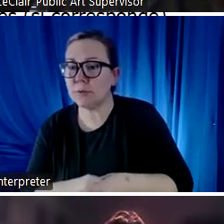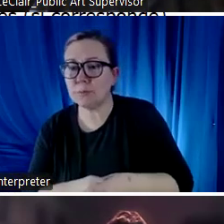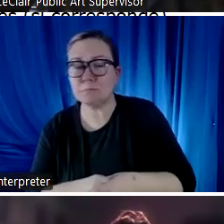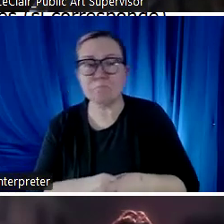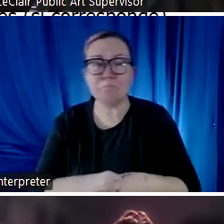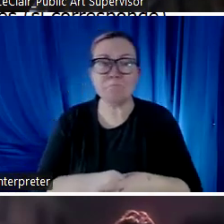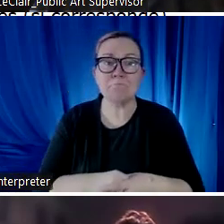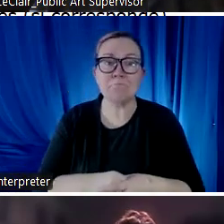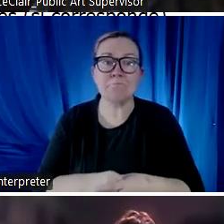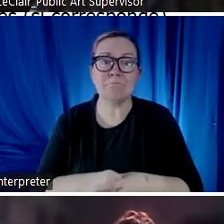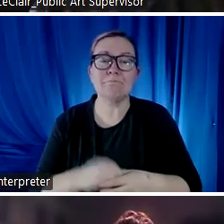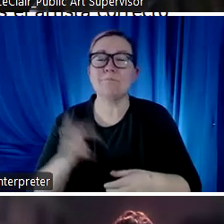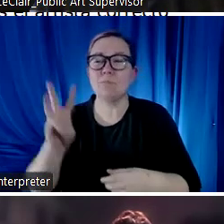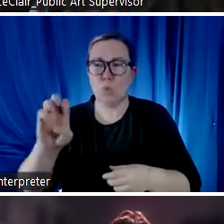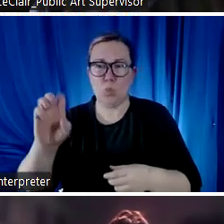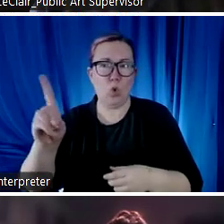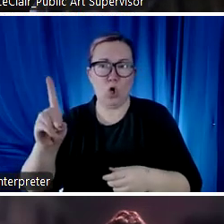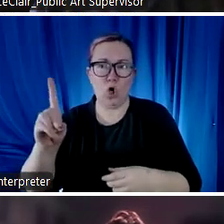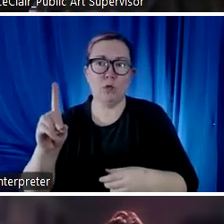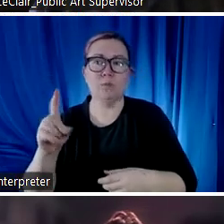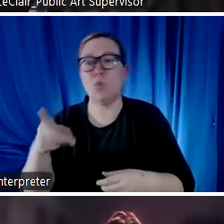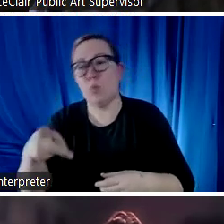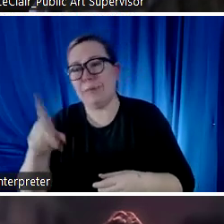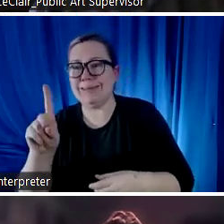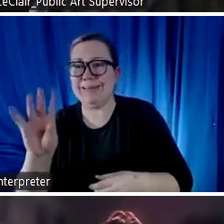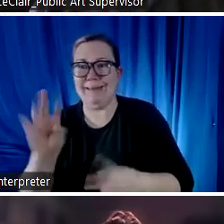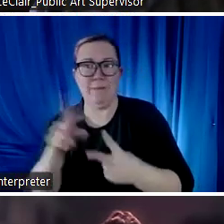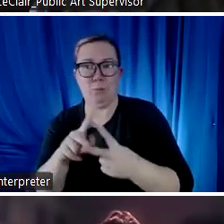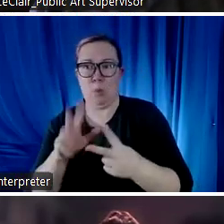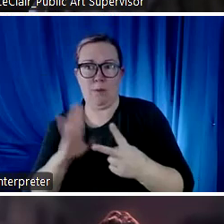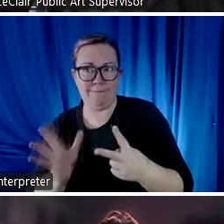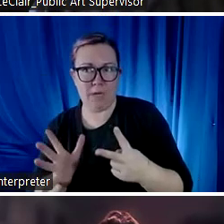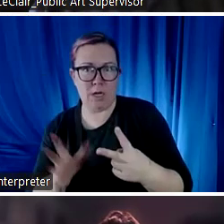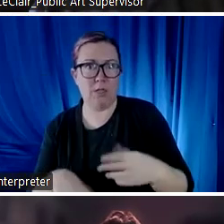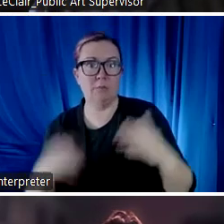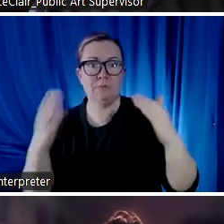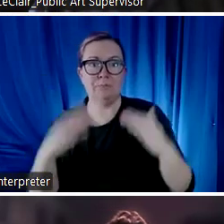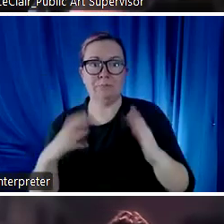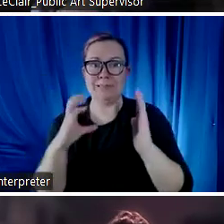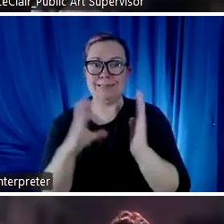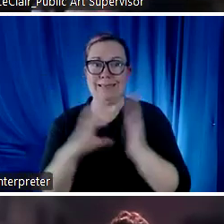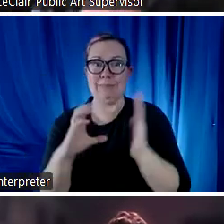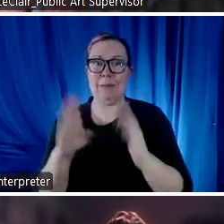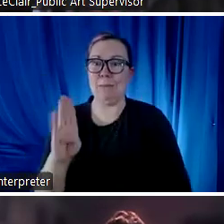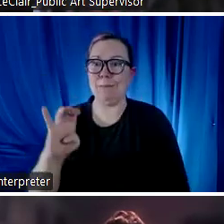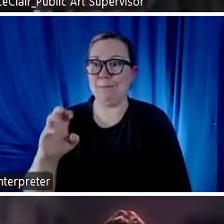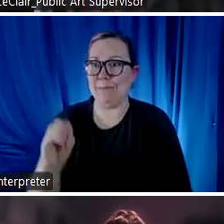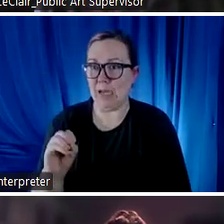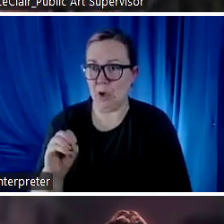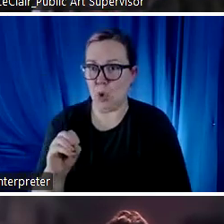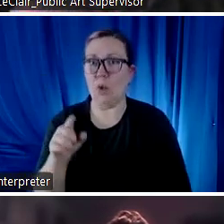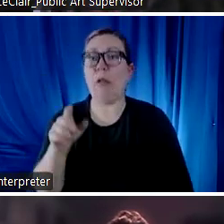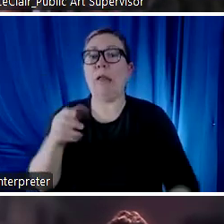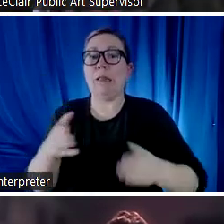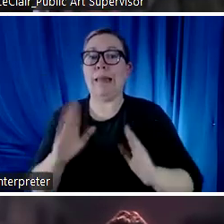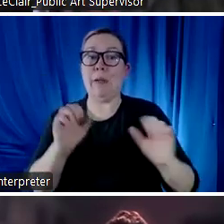That's a Word or PDF format. And then the statement bio. So with the ability to include